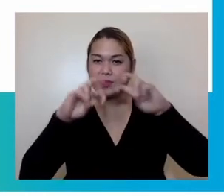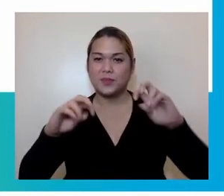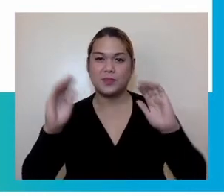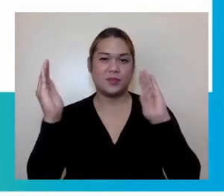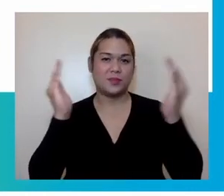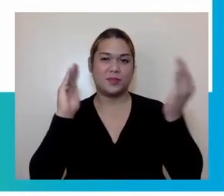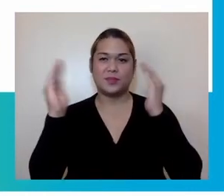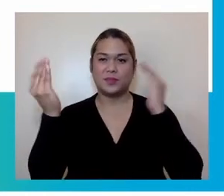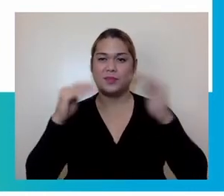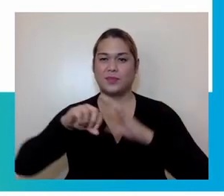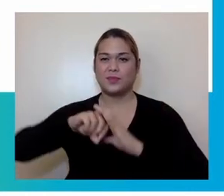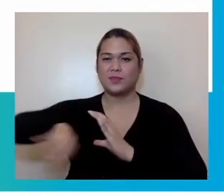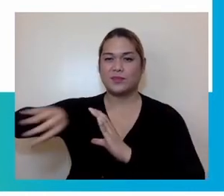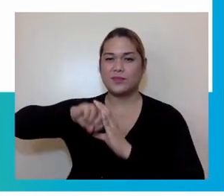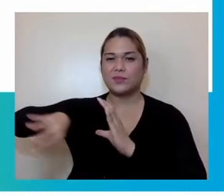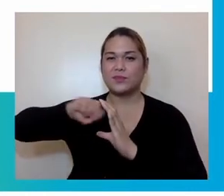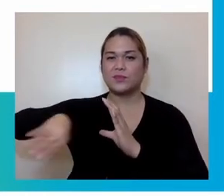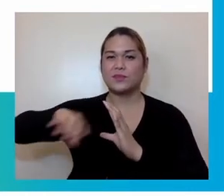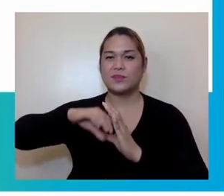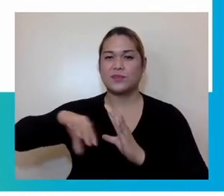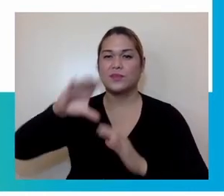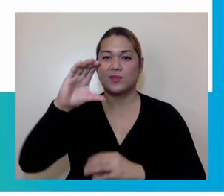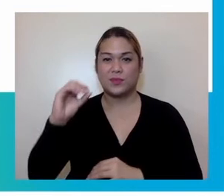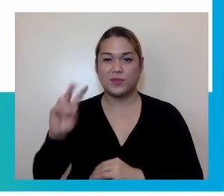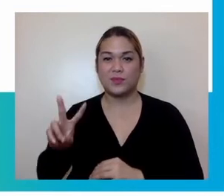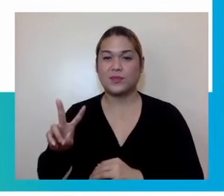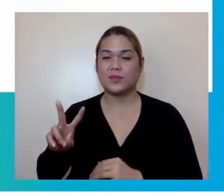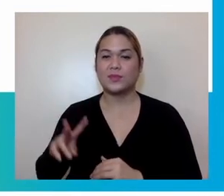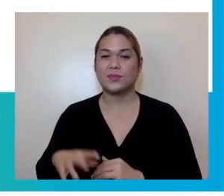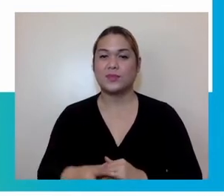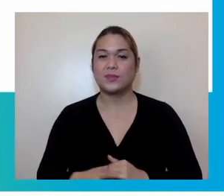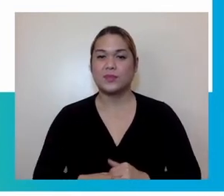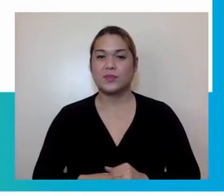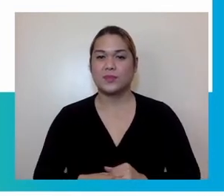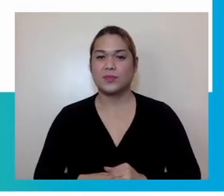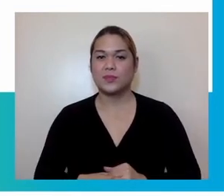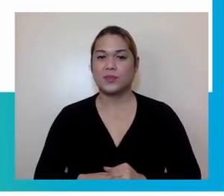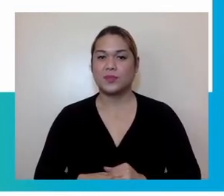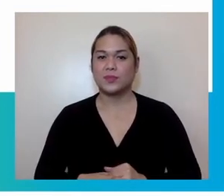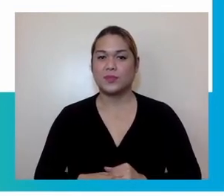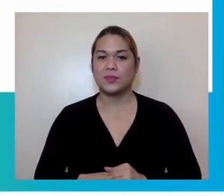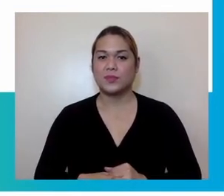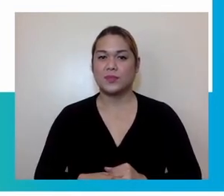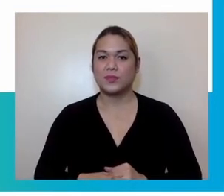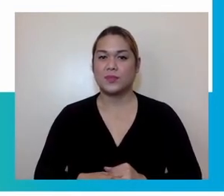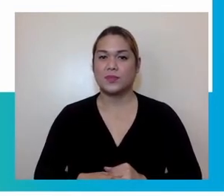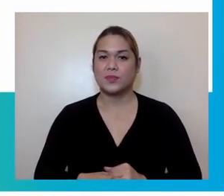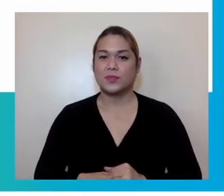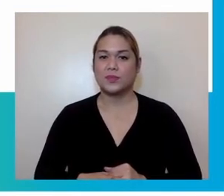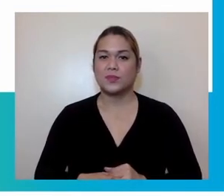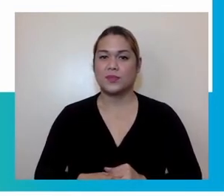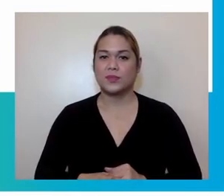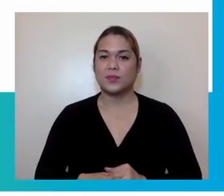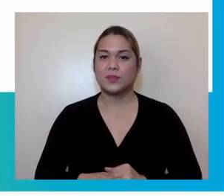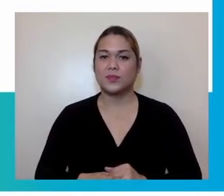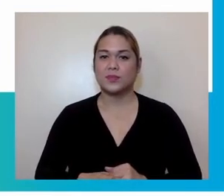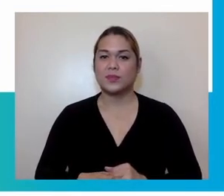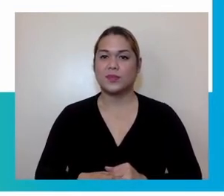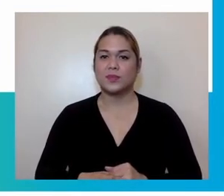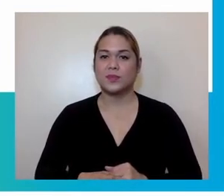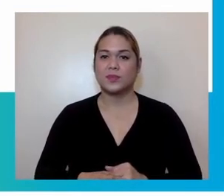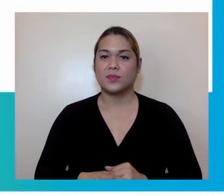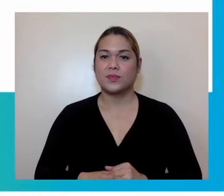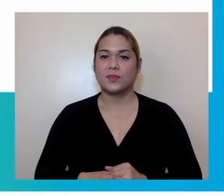to energy with those oil-fired and gas plants in the United States. The